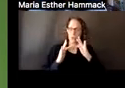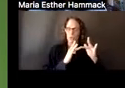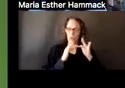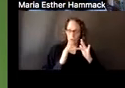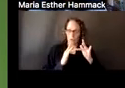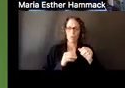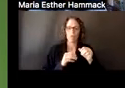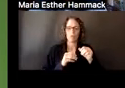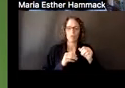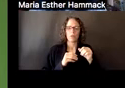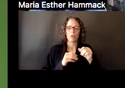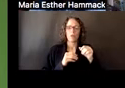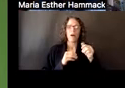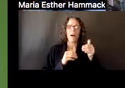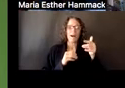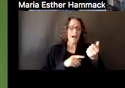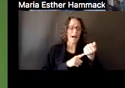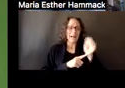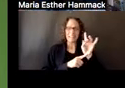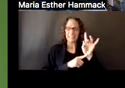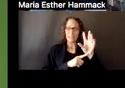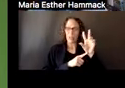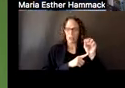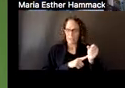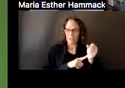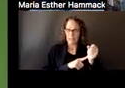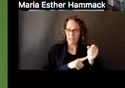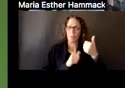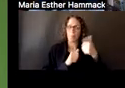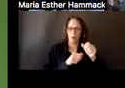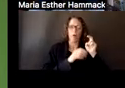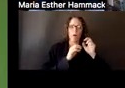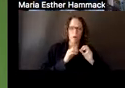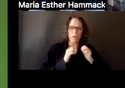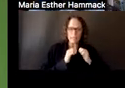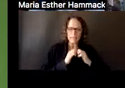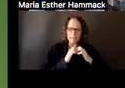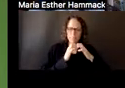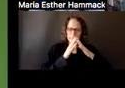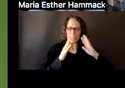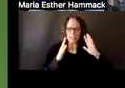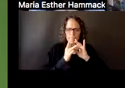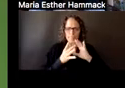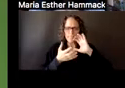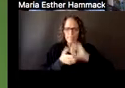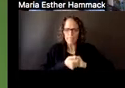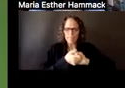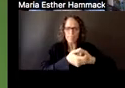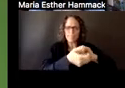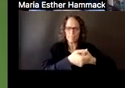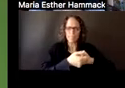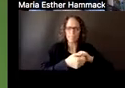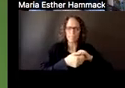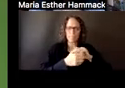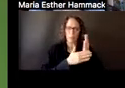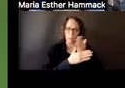In the 1830s, there were these networks being created by abolitionists in Mexico and